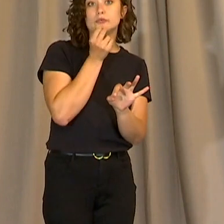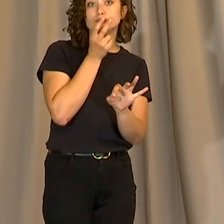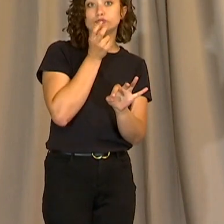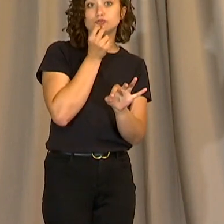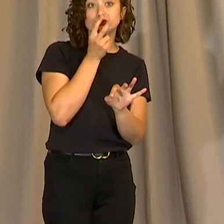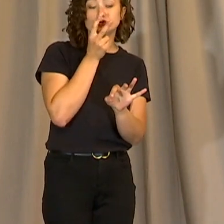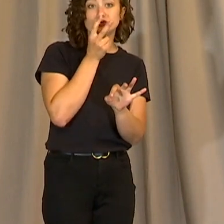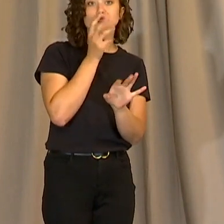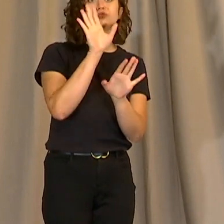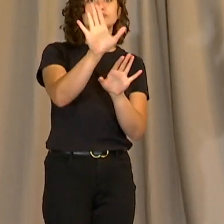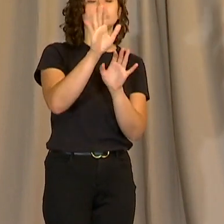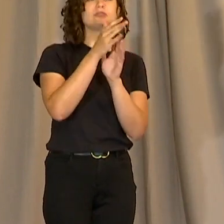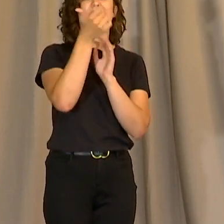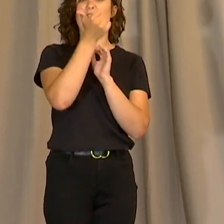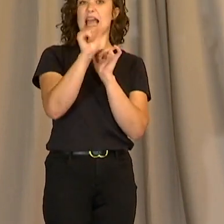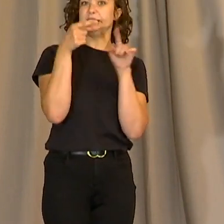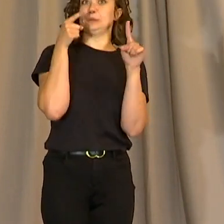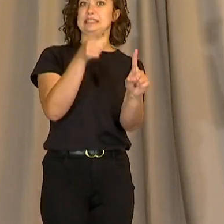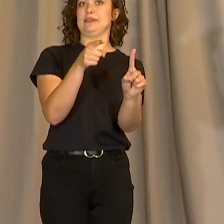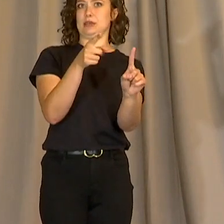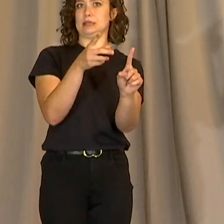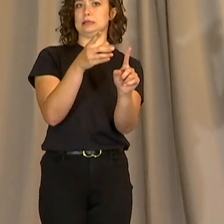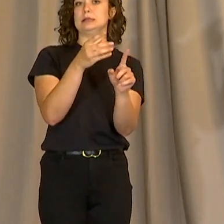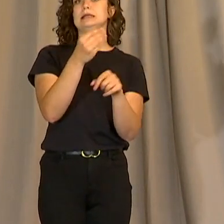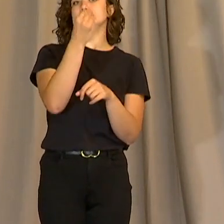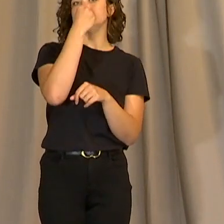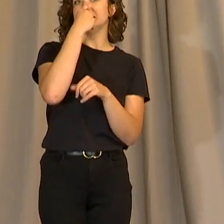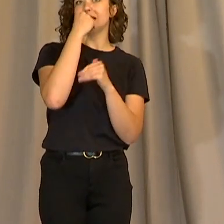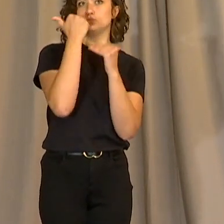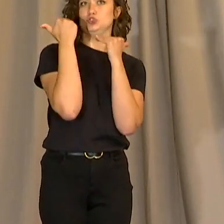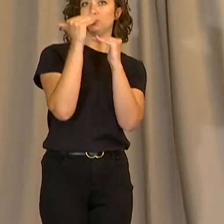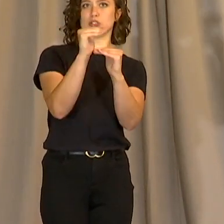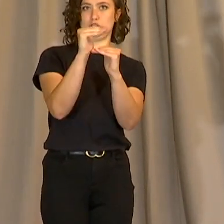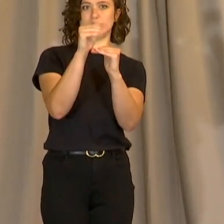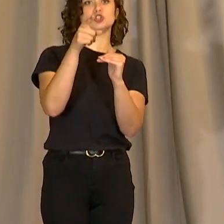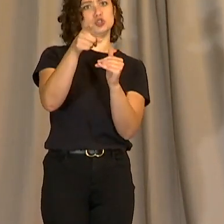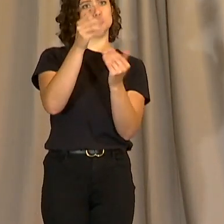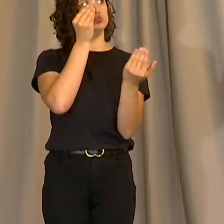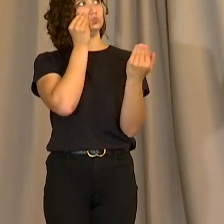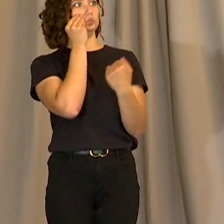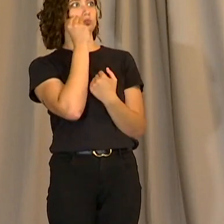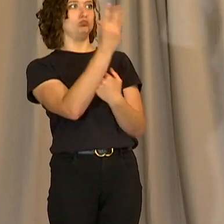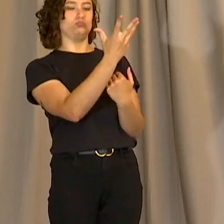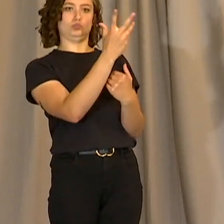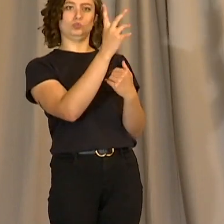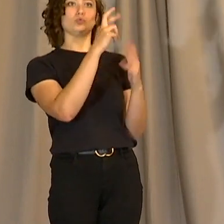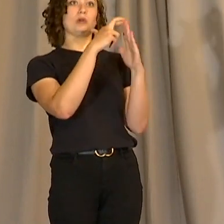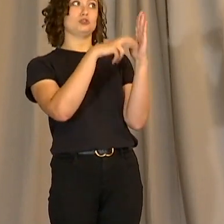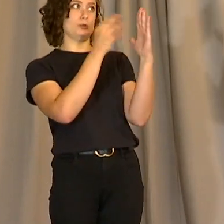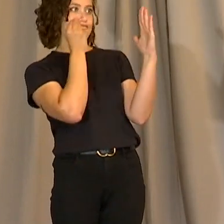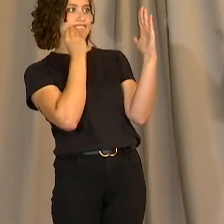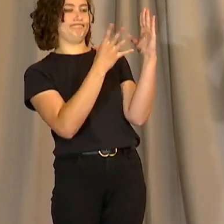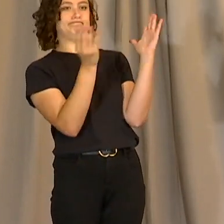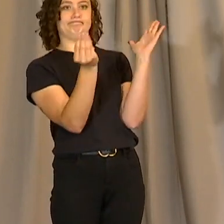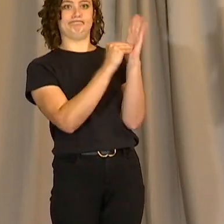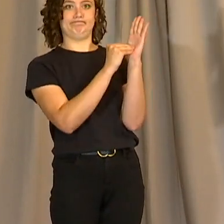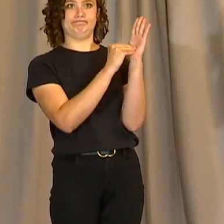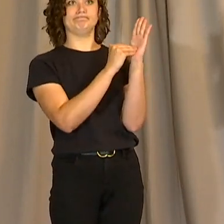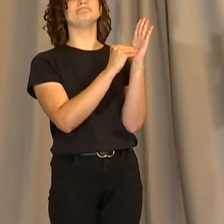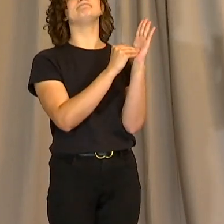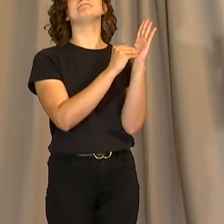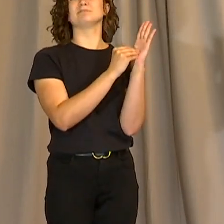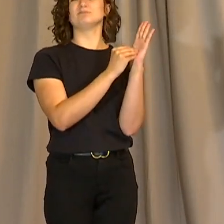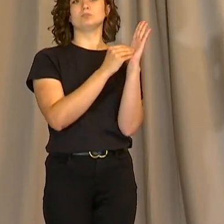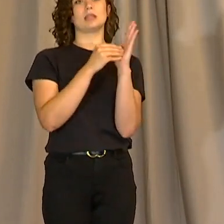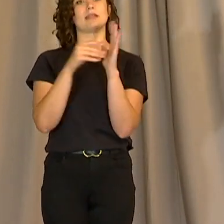if you have specific dietary restrictions that you identified upon registration due to any allergies, there will be a designated